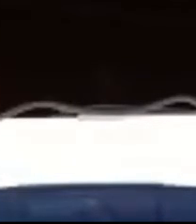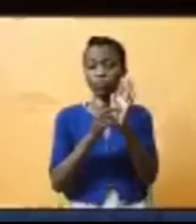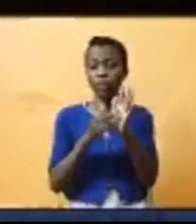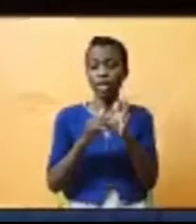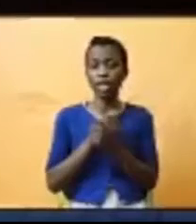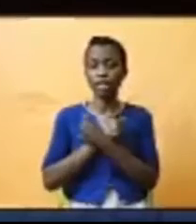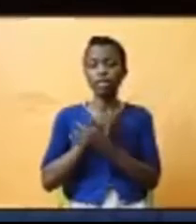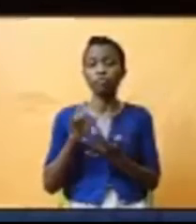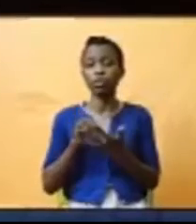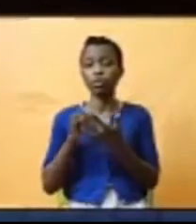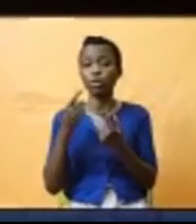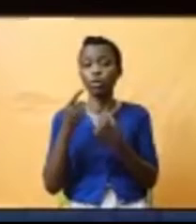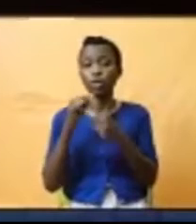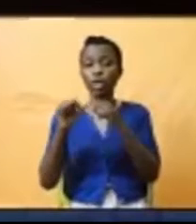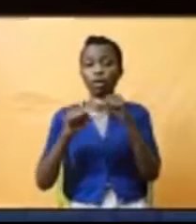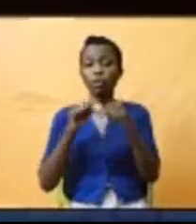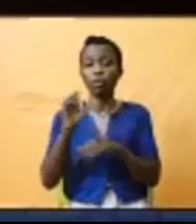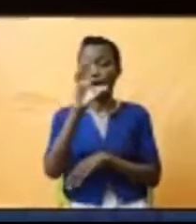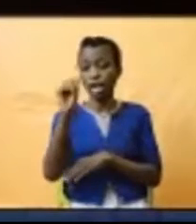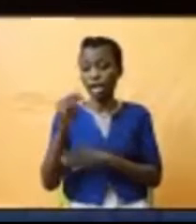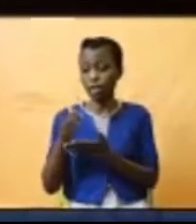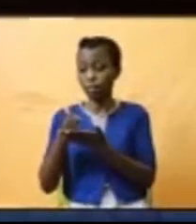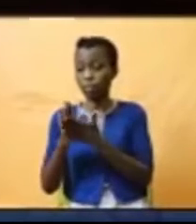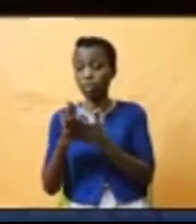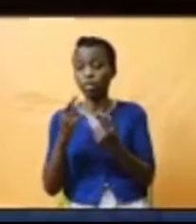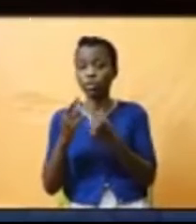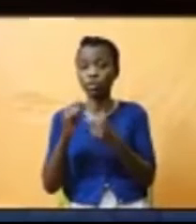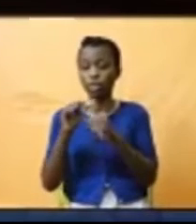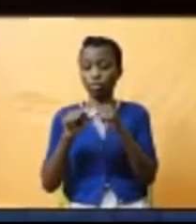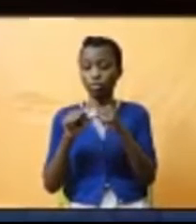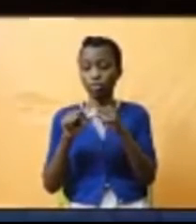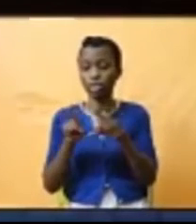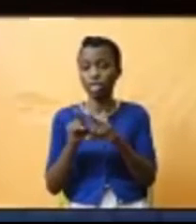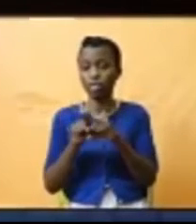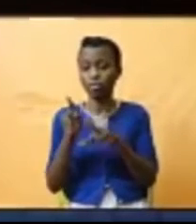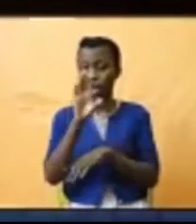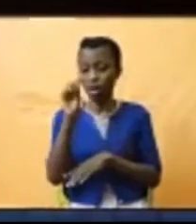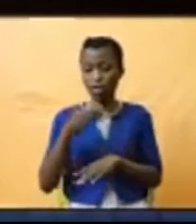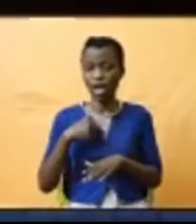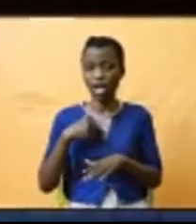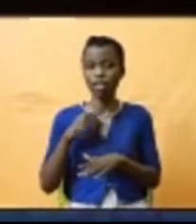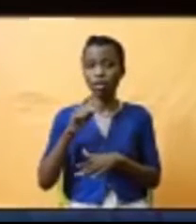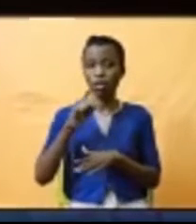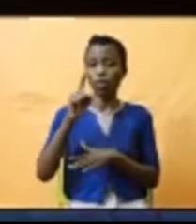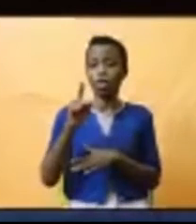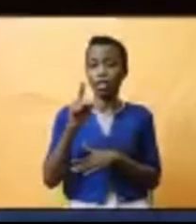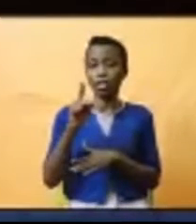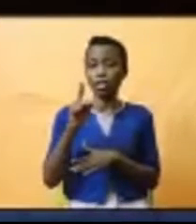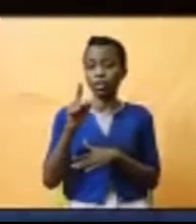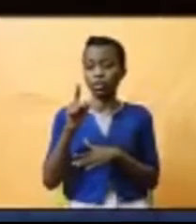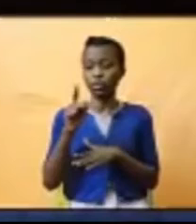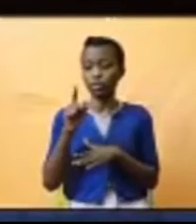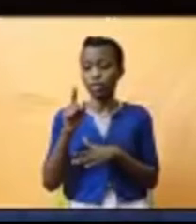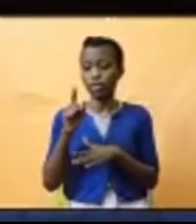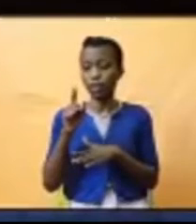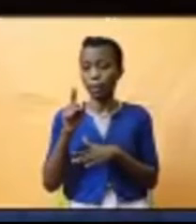what you said about the agriculture sector, considering that Africa has one of the most fertile